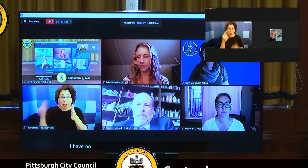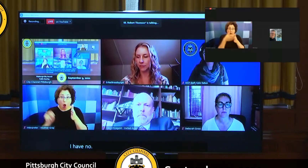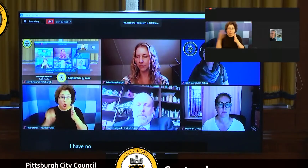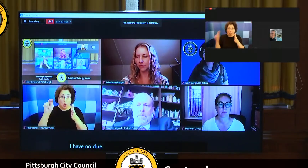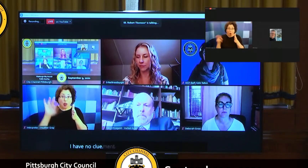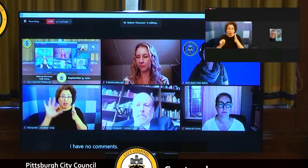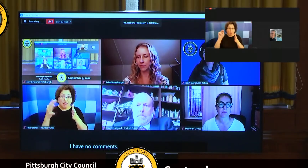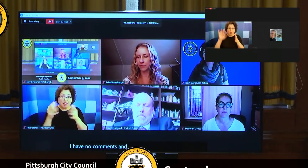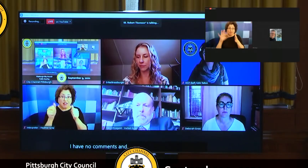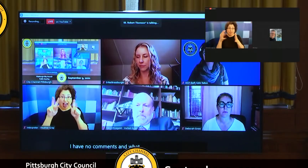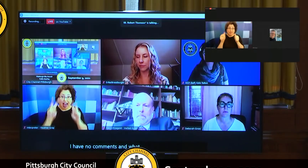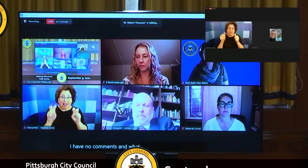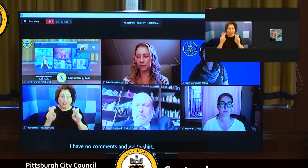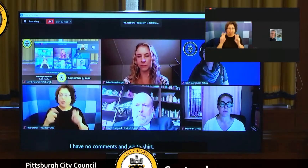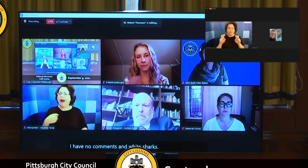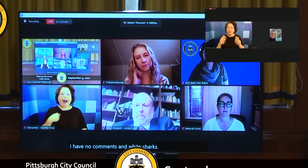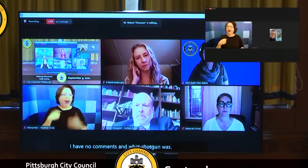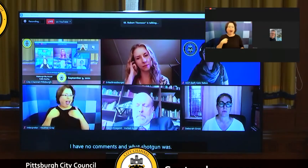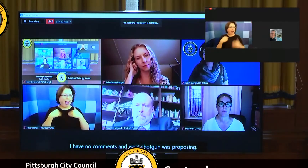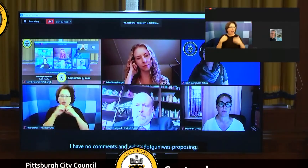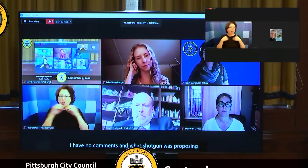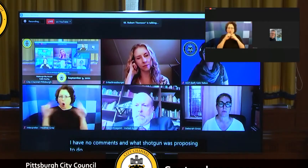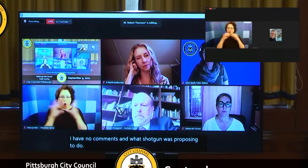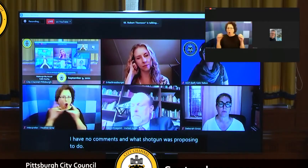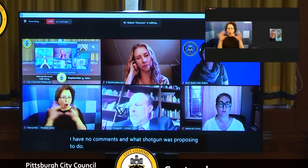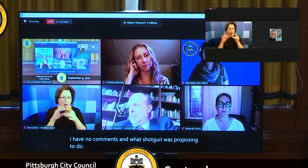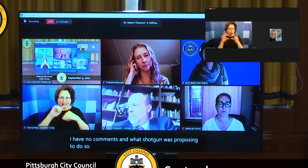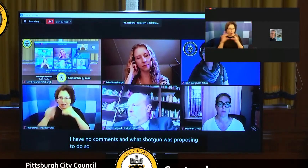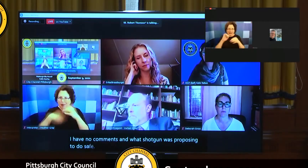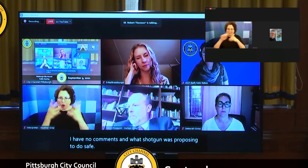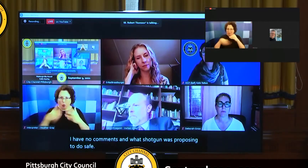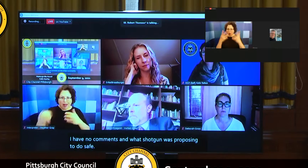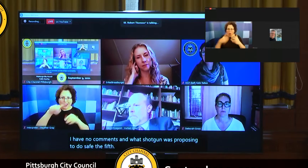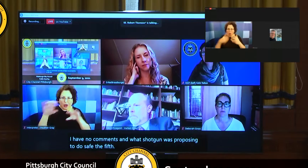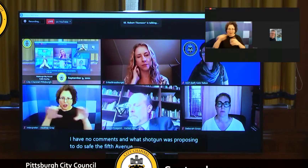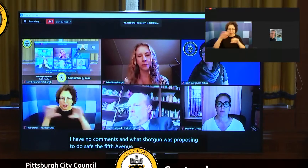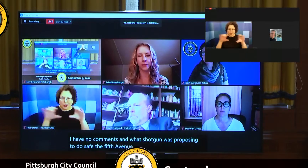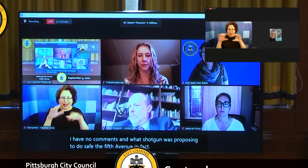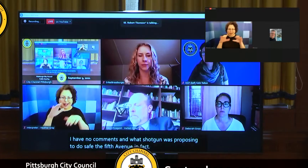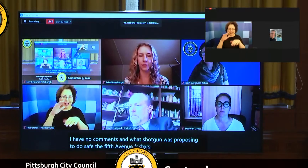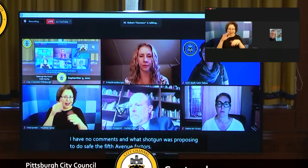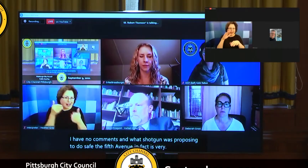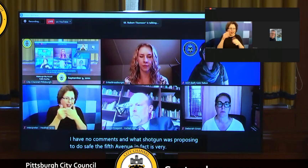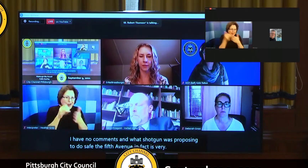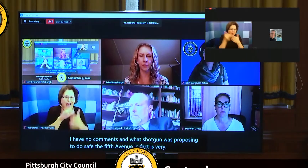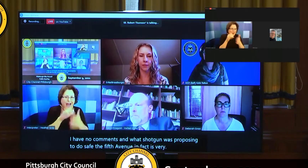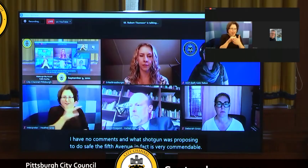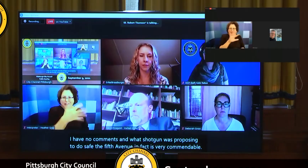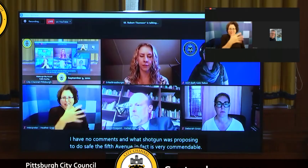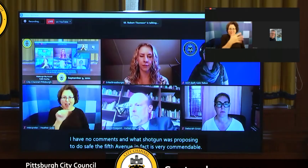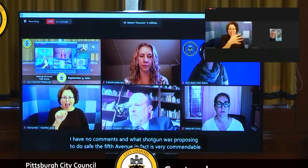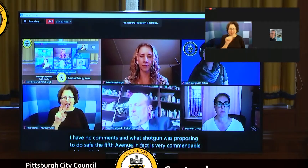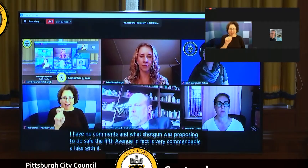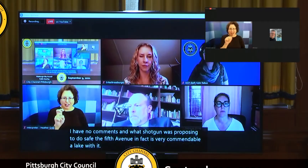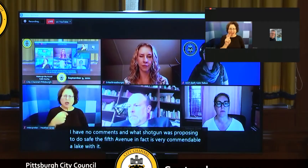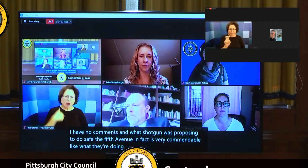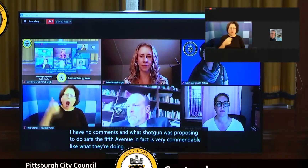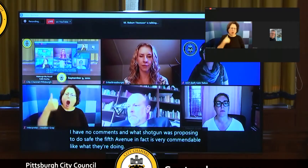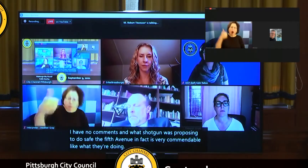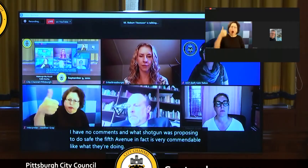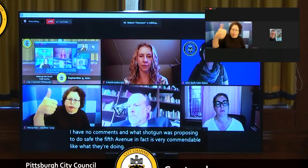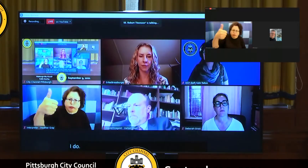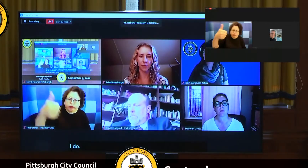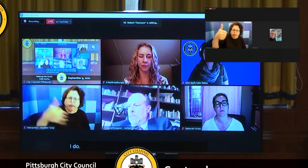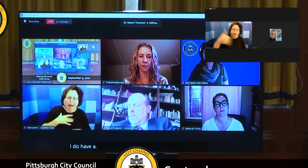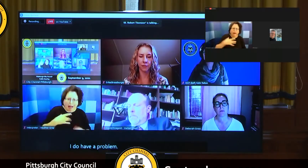comments on what Chatham is proposing to do south of 5th Avenue. In fact, it's very commendable. I like what they're doing. I do